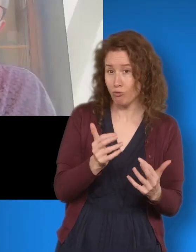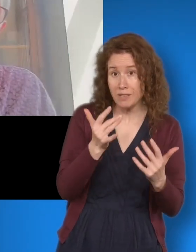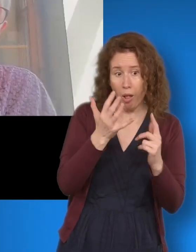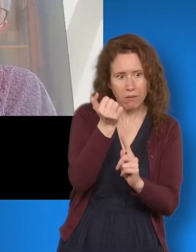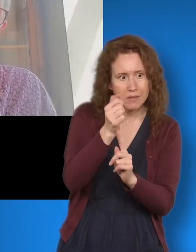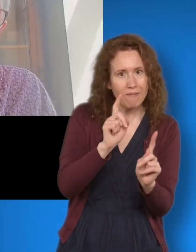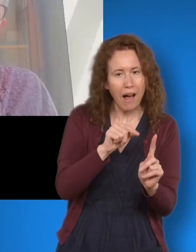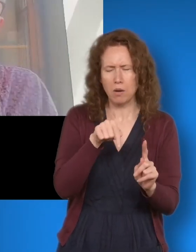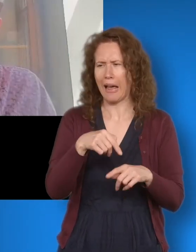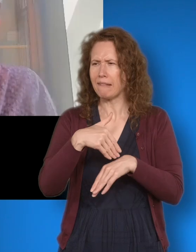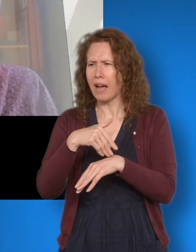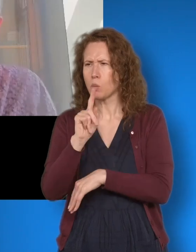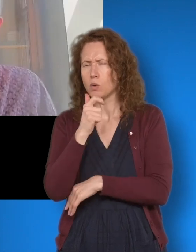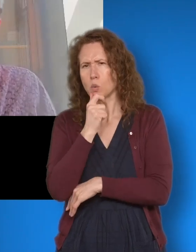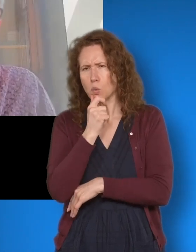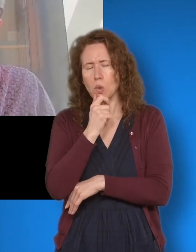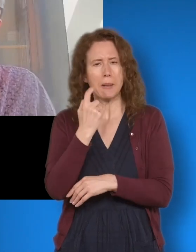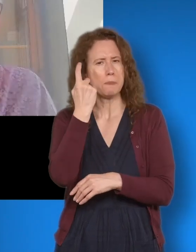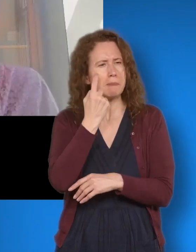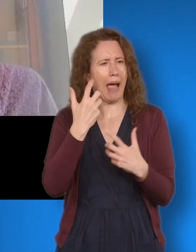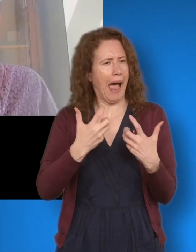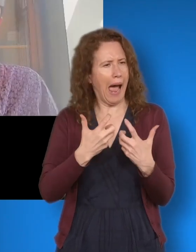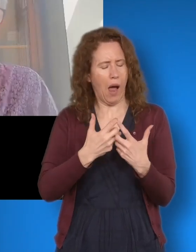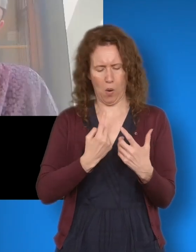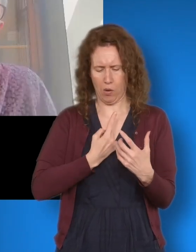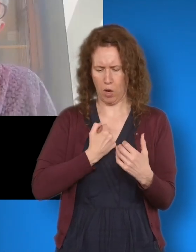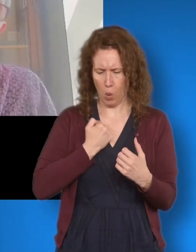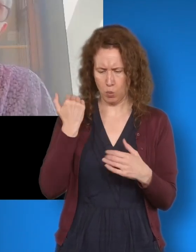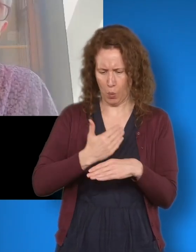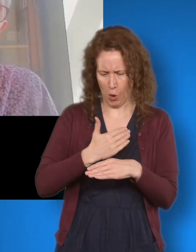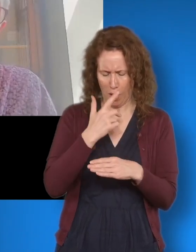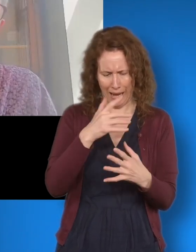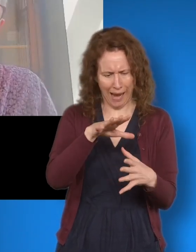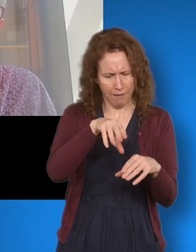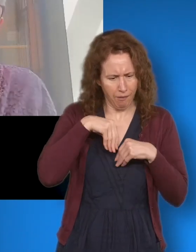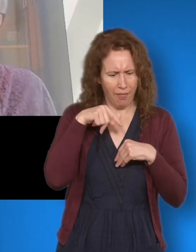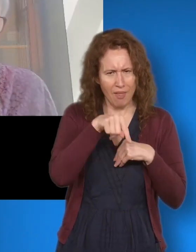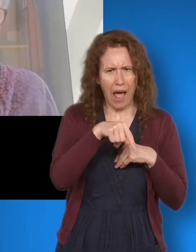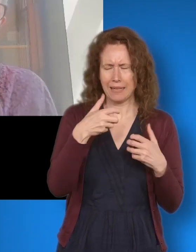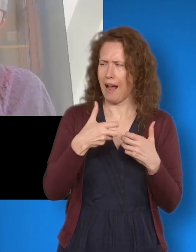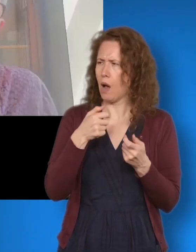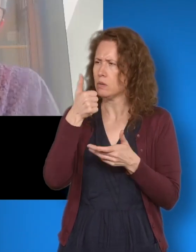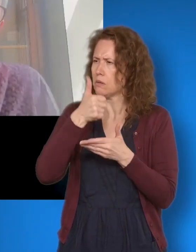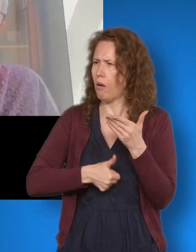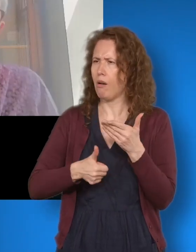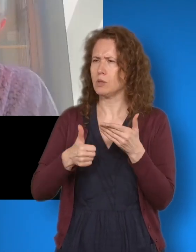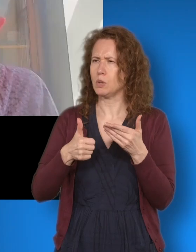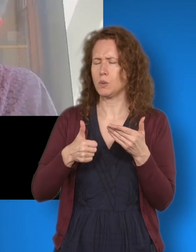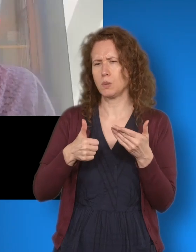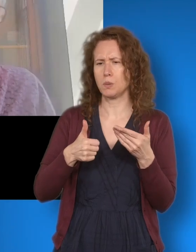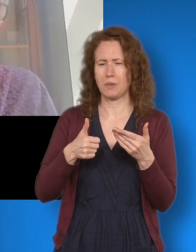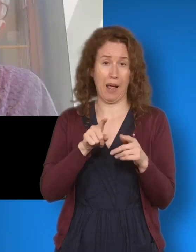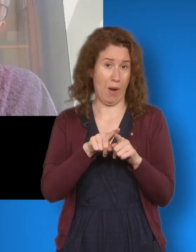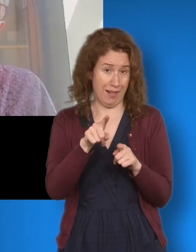and the implications of those results, and maybe how we can take this back in our own work and think about how we can start to, as